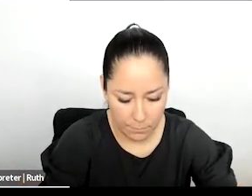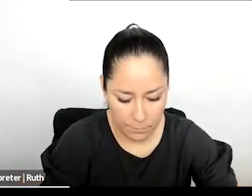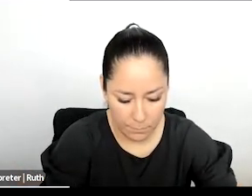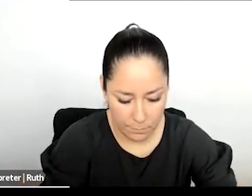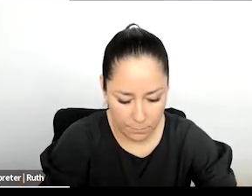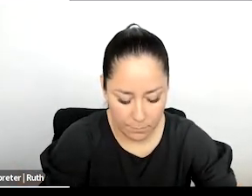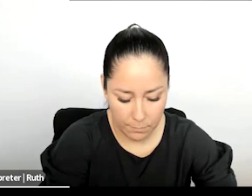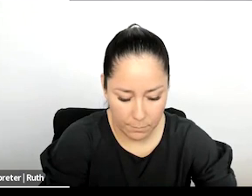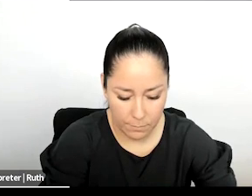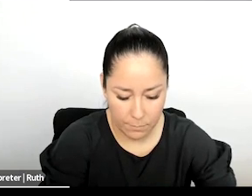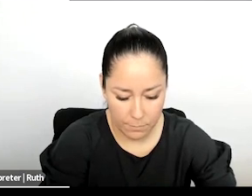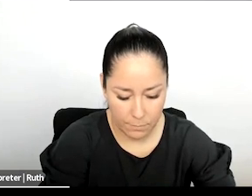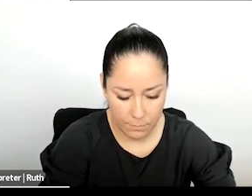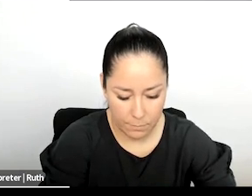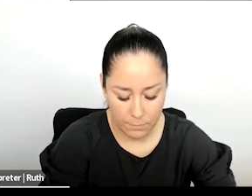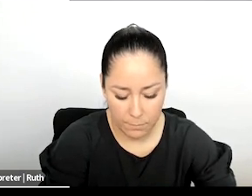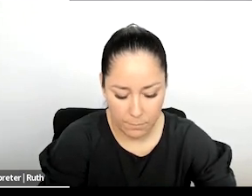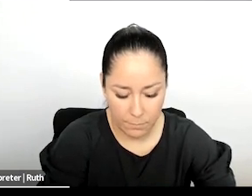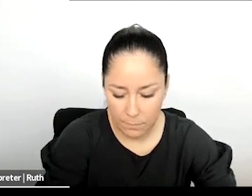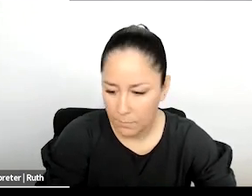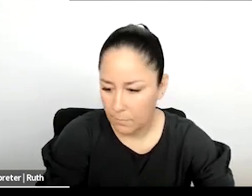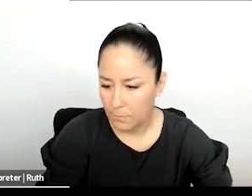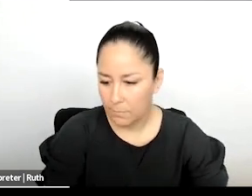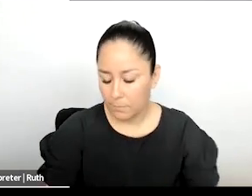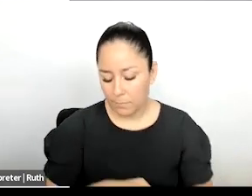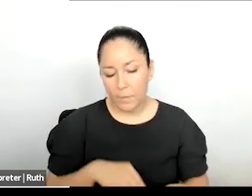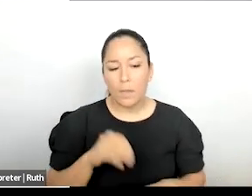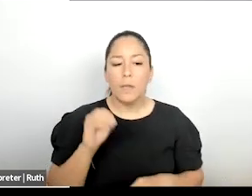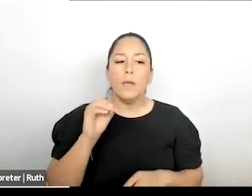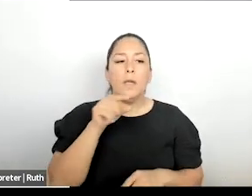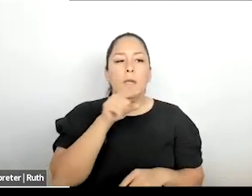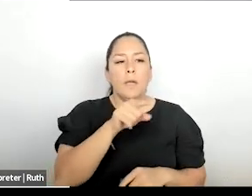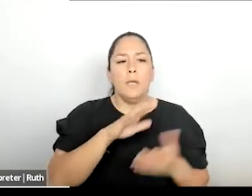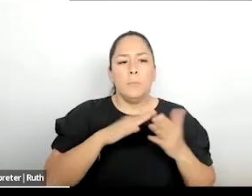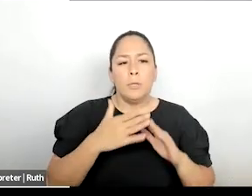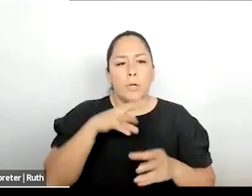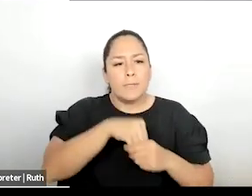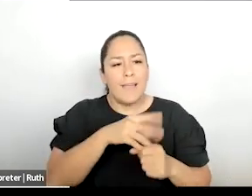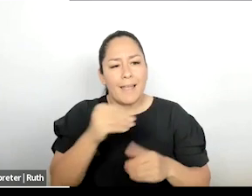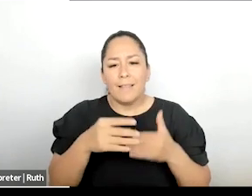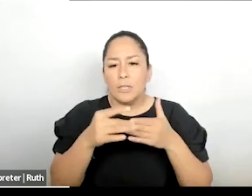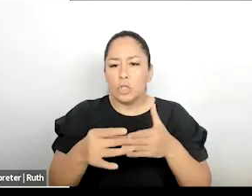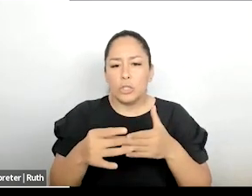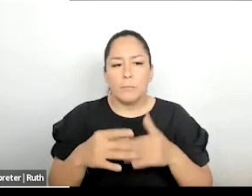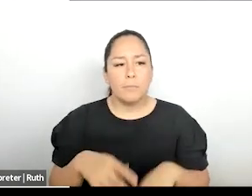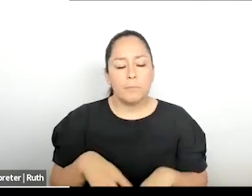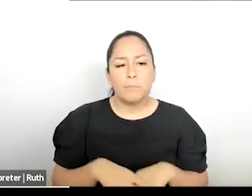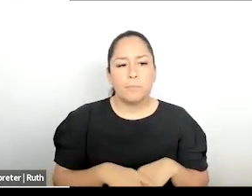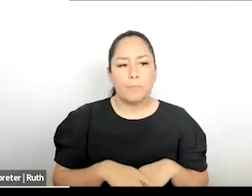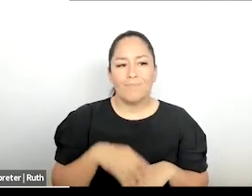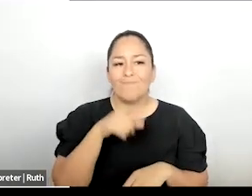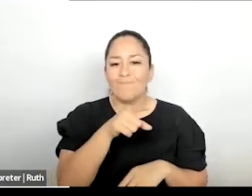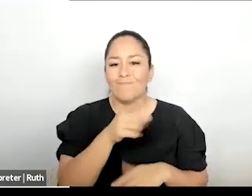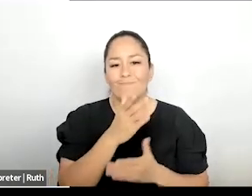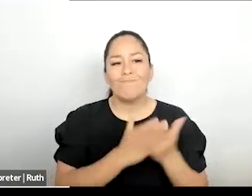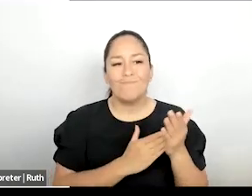Community participation and leadership. This is probably the area in which most applicants fall short when they are